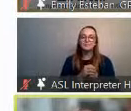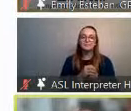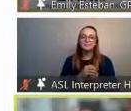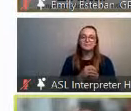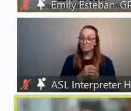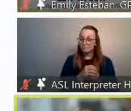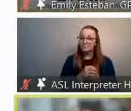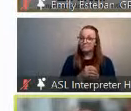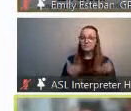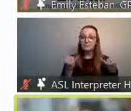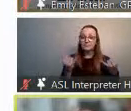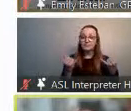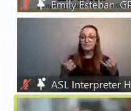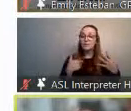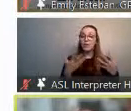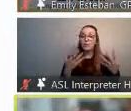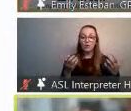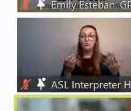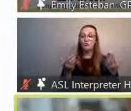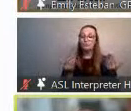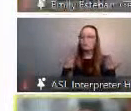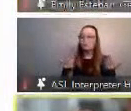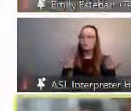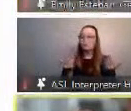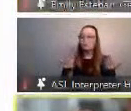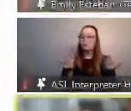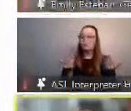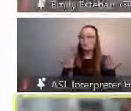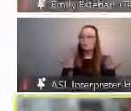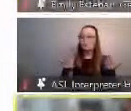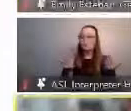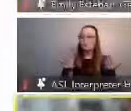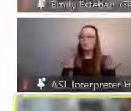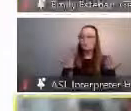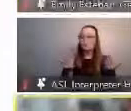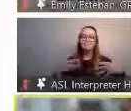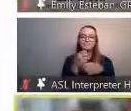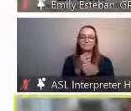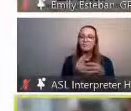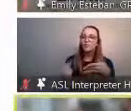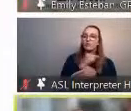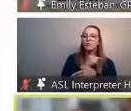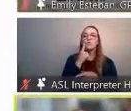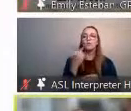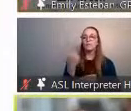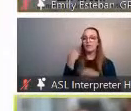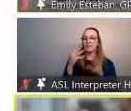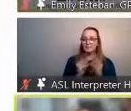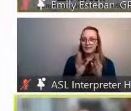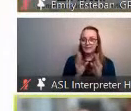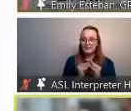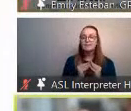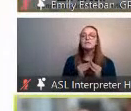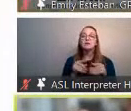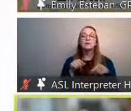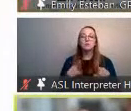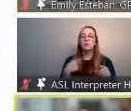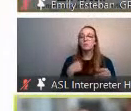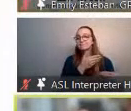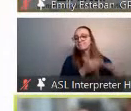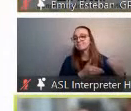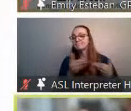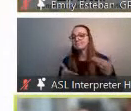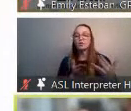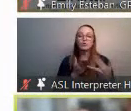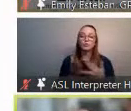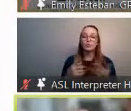Now I'd like to move to a brief recap of our last meeting. And as we continue through these discussions with